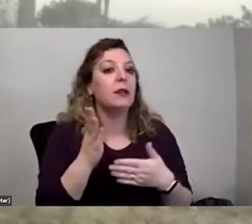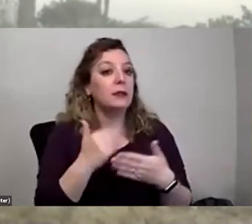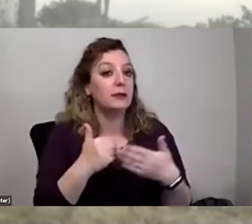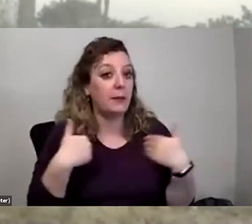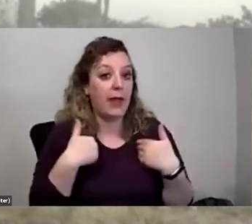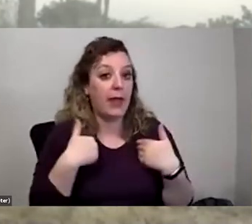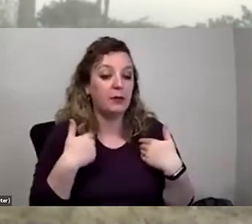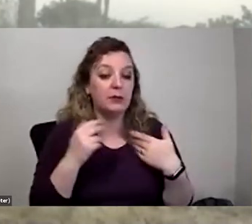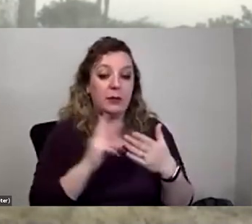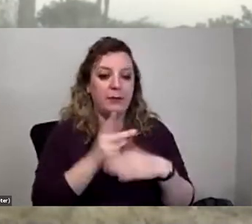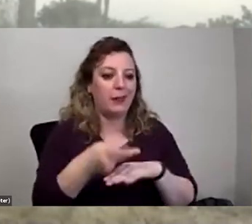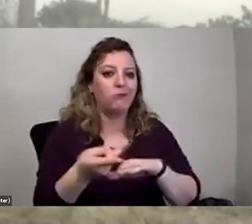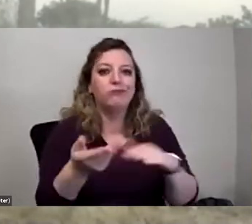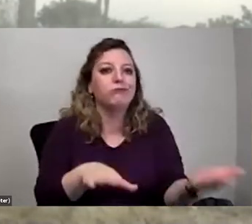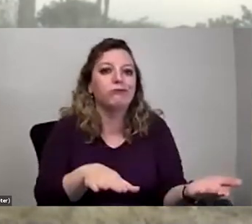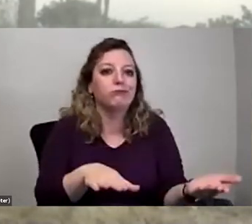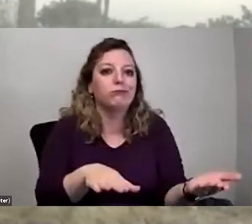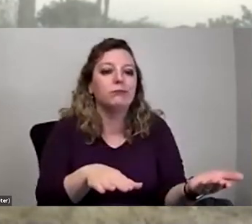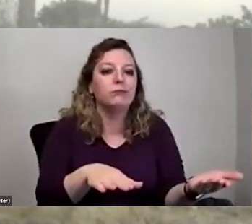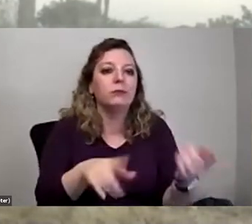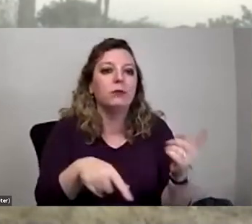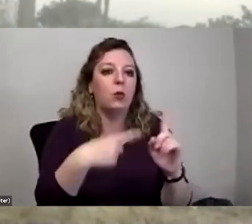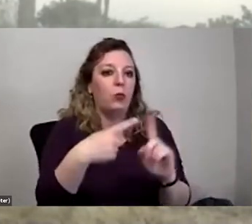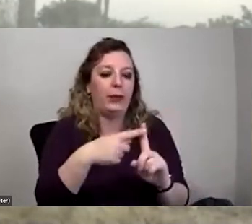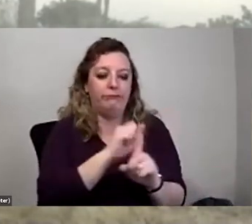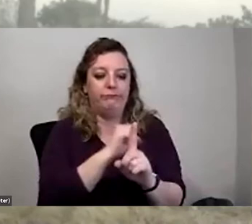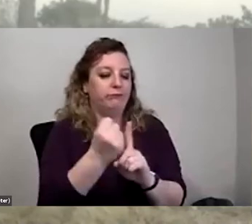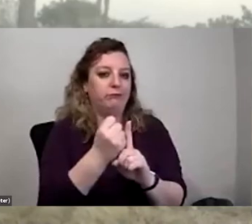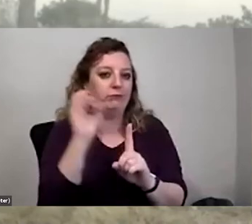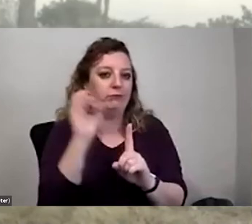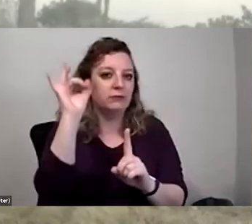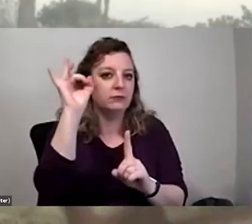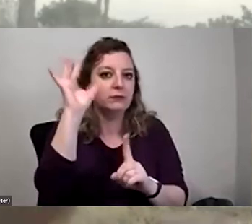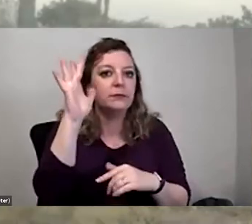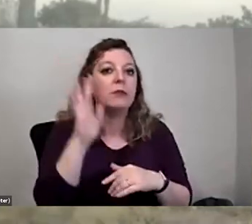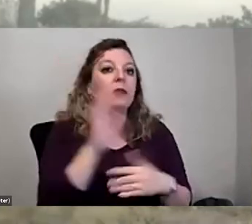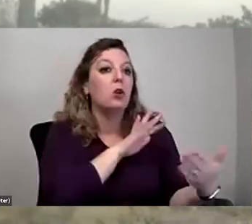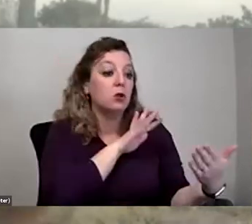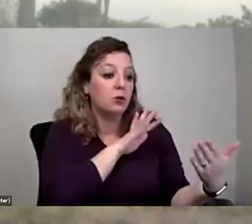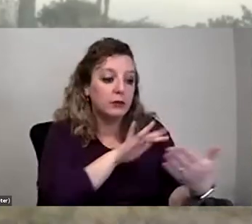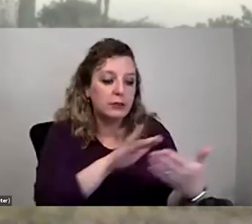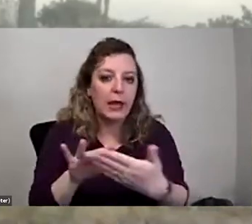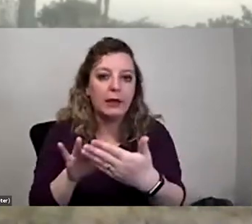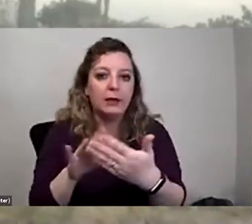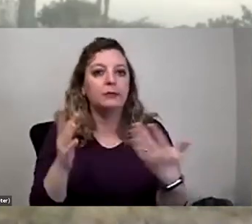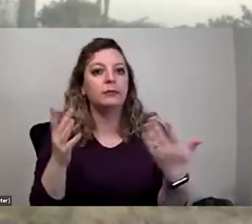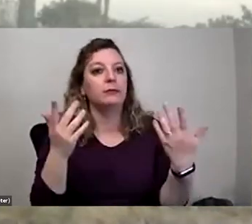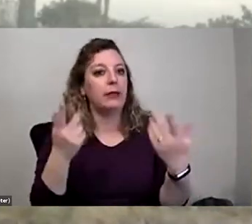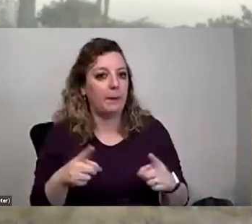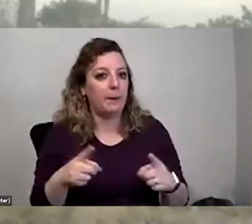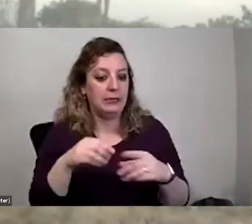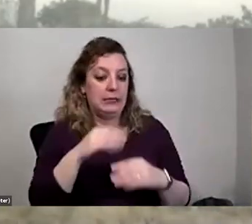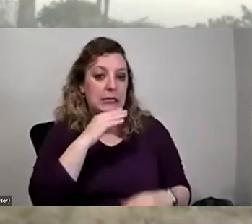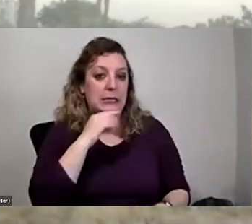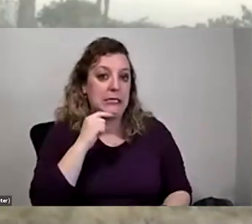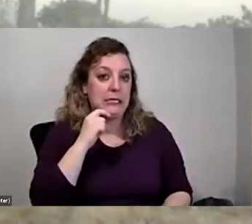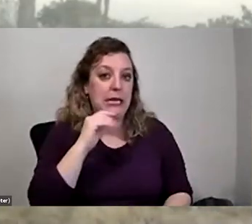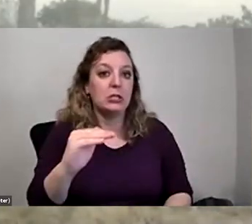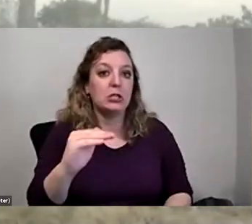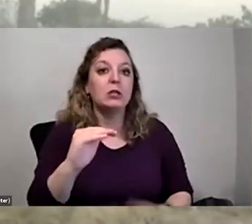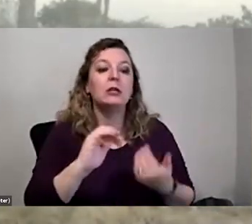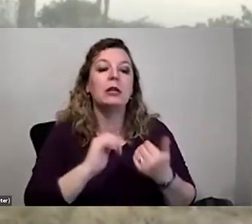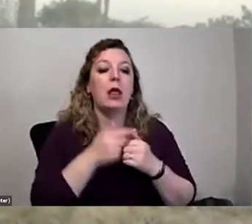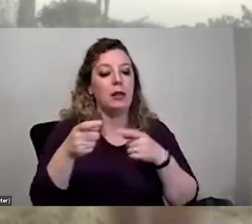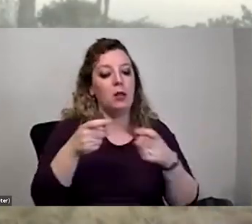animals or plants die when conditions become too extreme. So studying the plants and animals that live in the desert and how they're coping